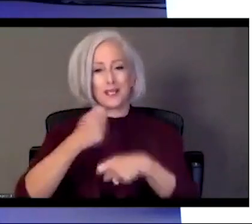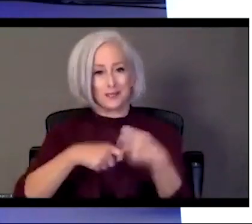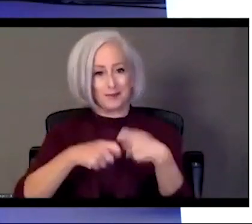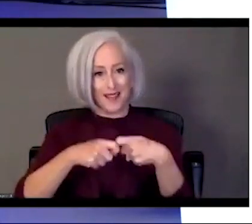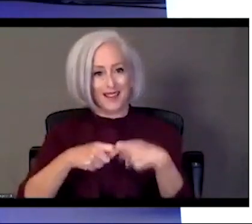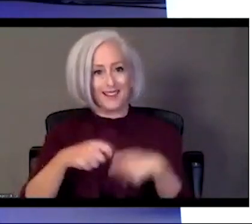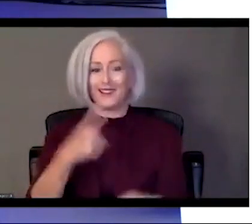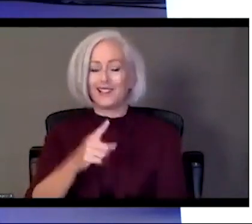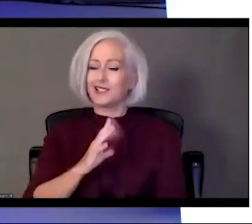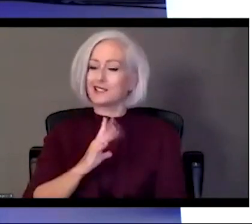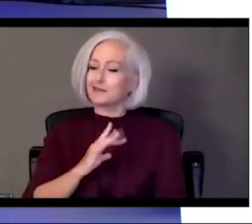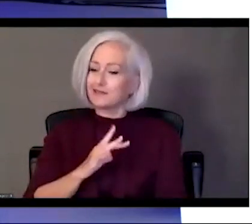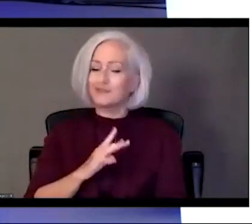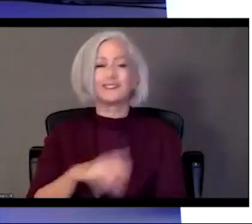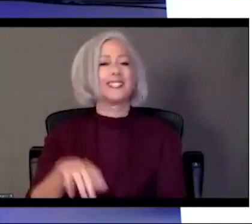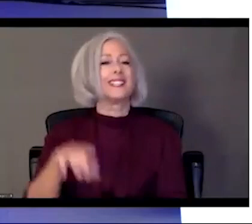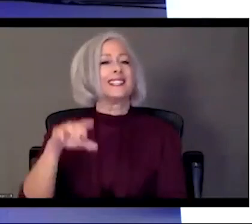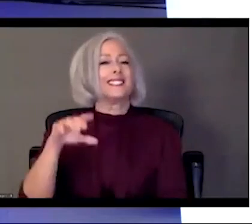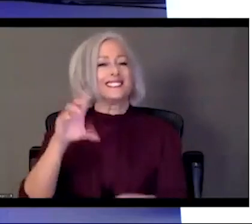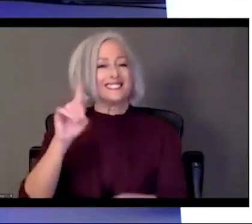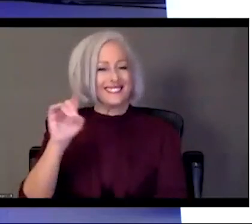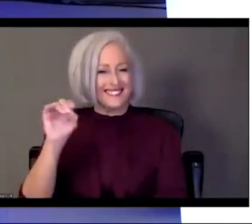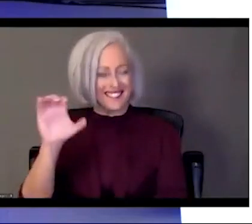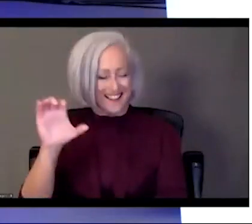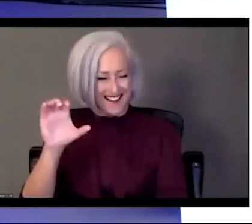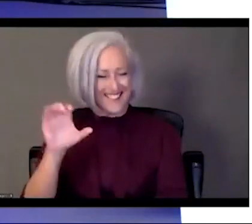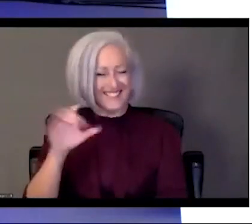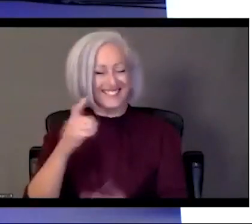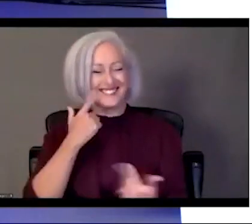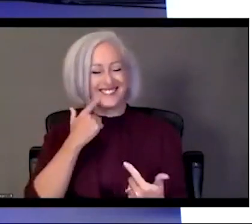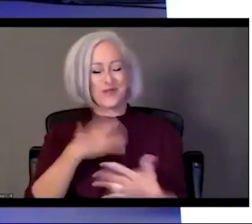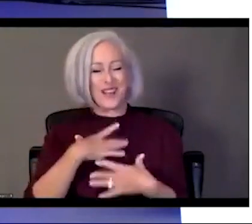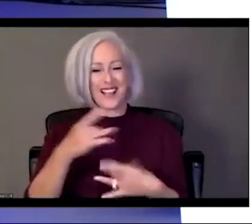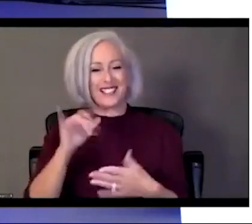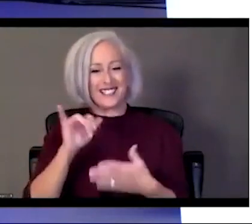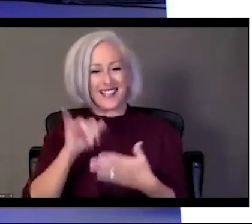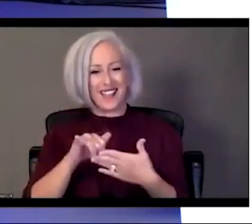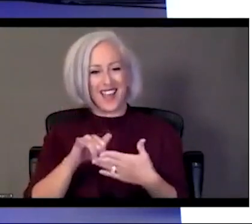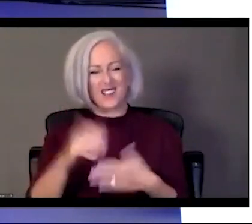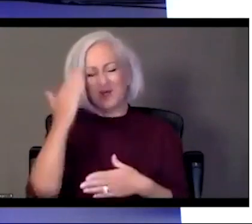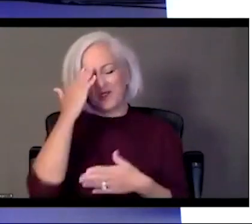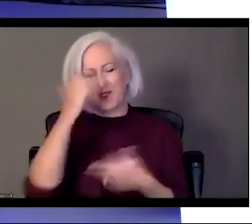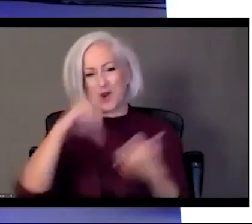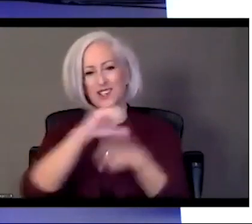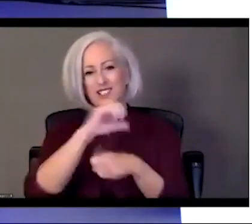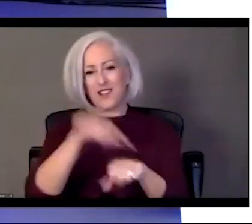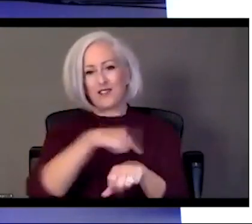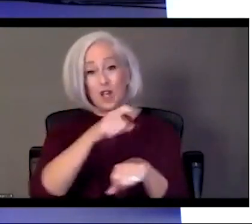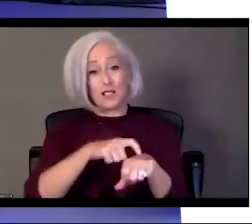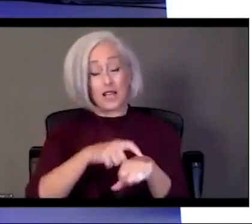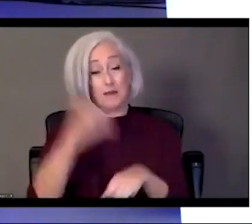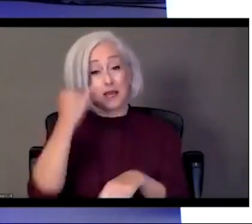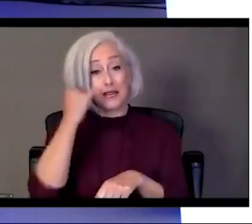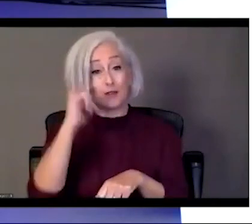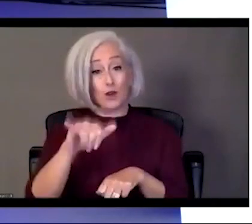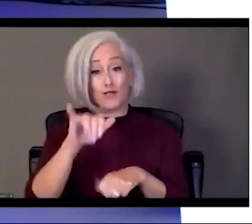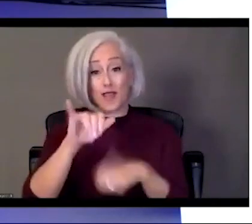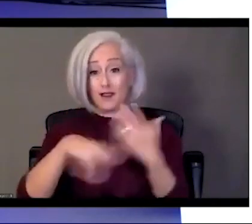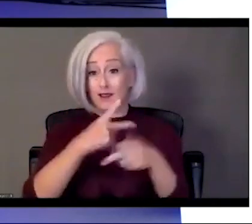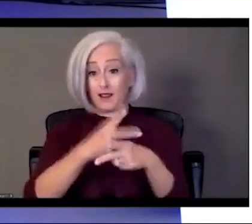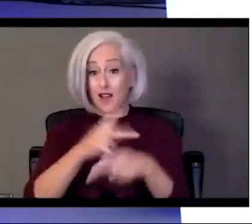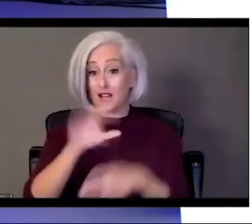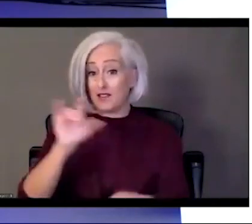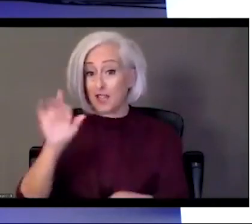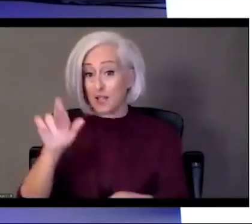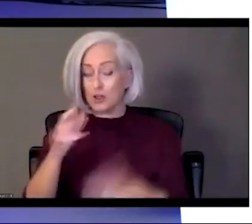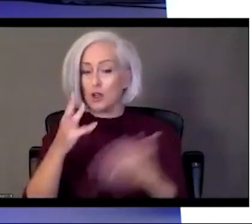That's what we like to say. I've known him for a long time. If you ever have that kind of cancer, this is the guy you want to see. We will talk